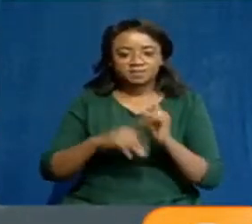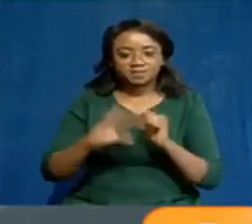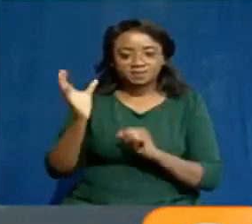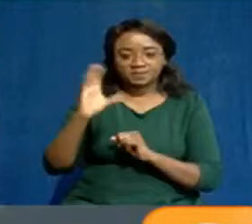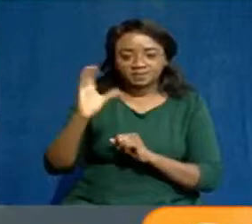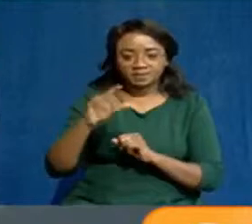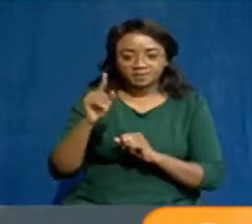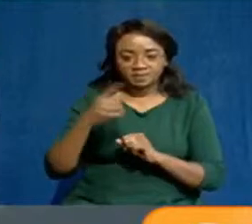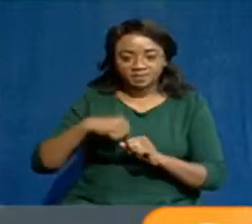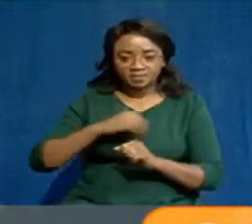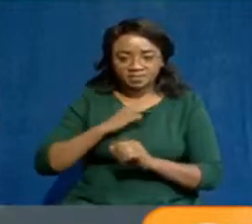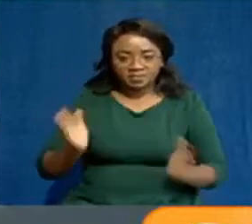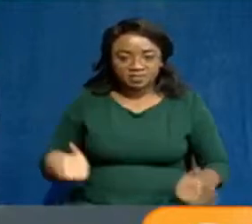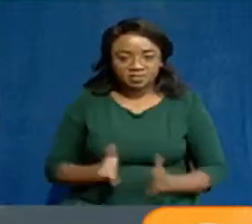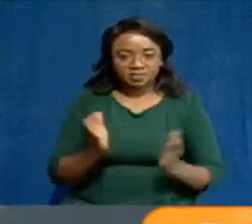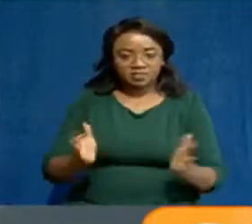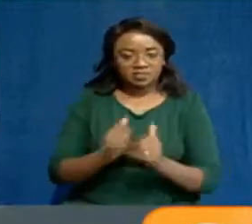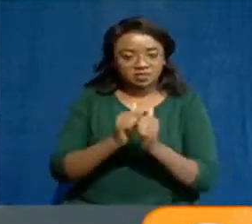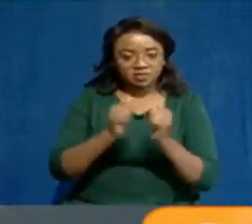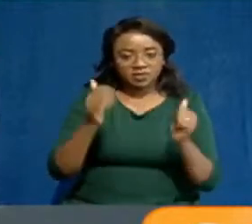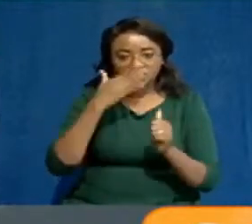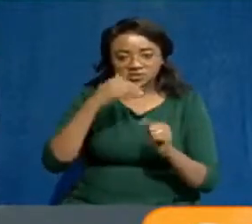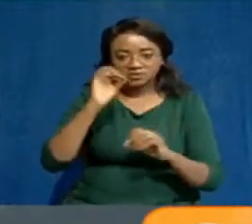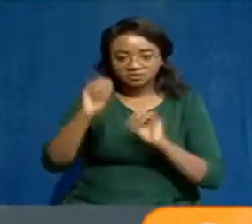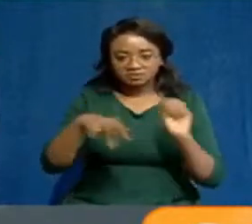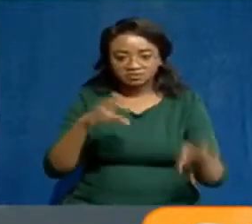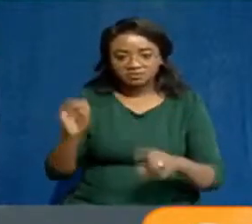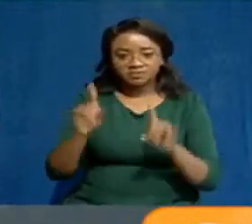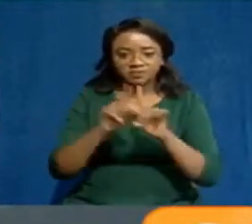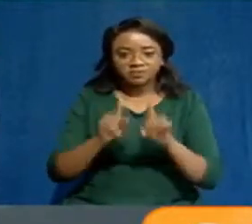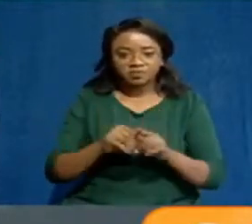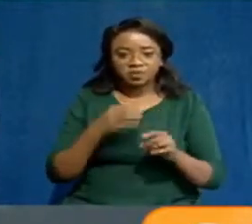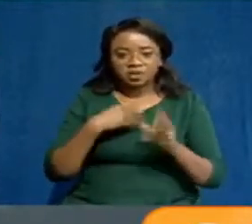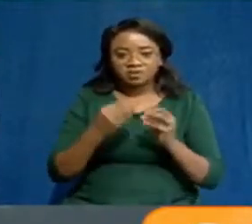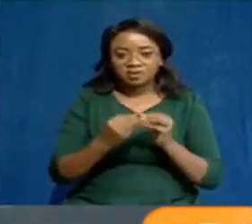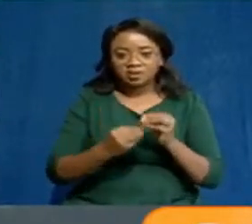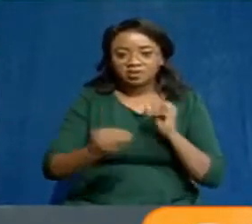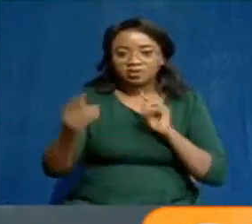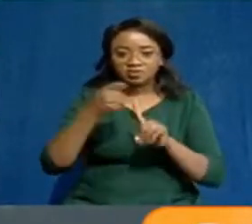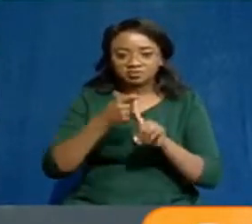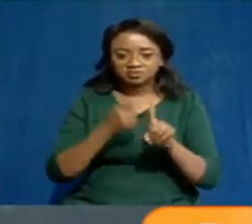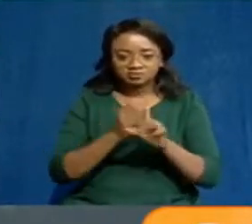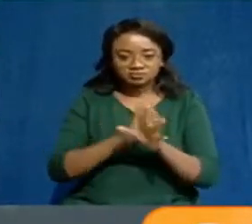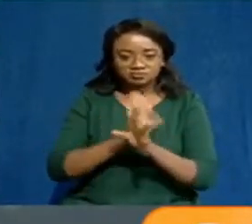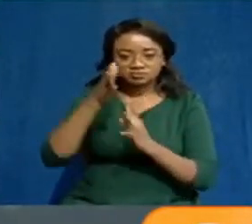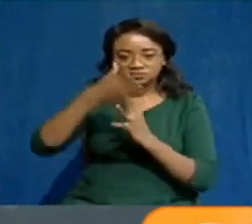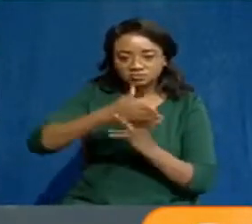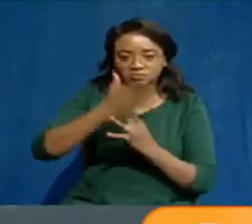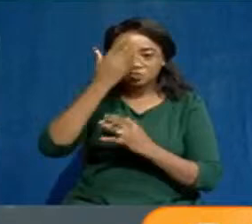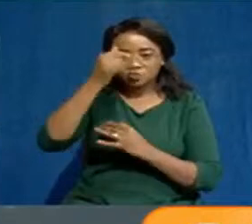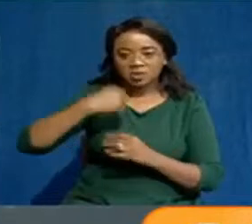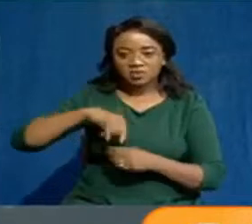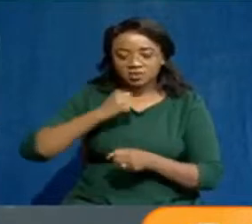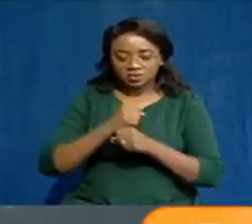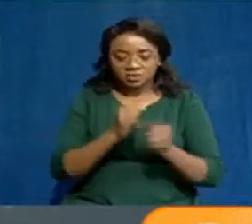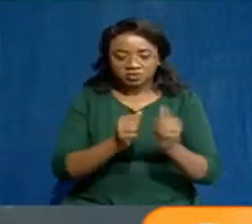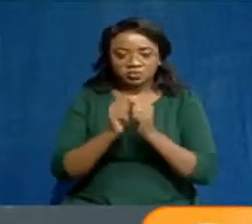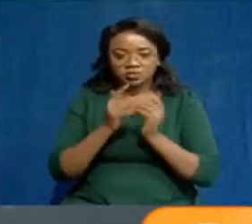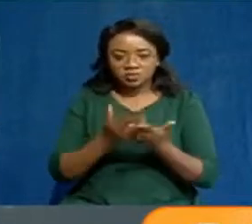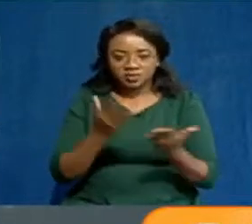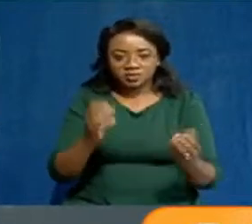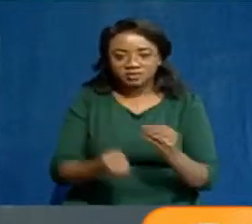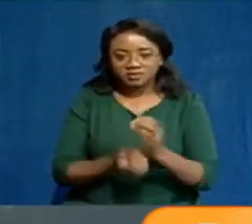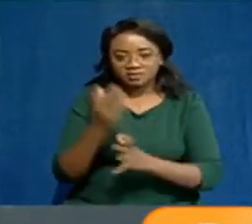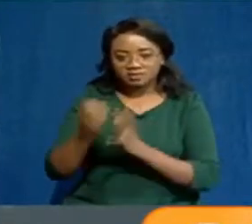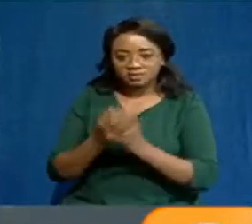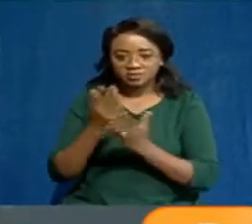are encouraging proper disposal of waste. There's also the long-term intervention where we are working with these producers and quite a number of our